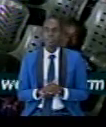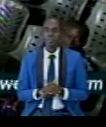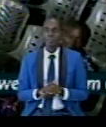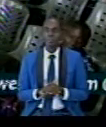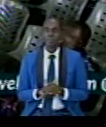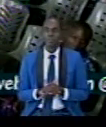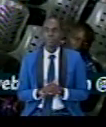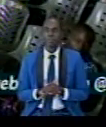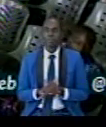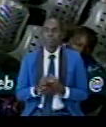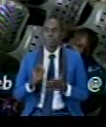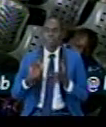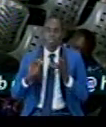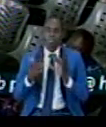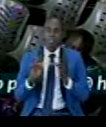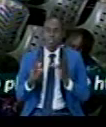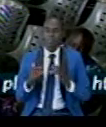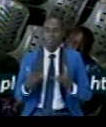Online.